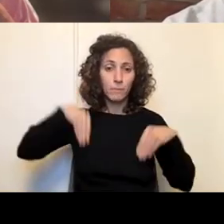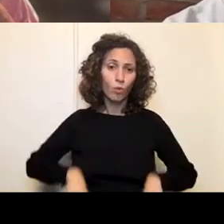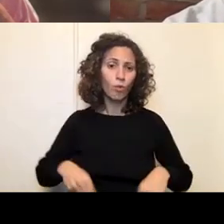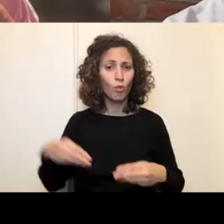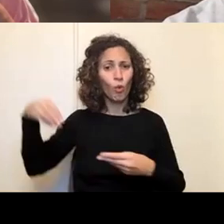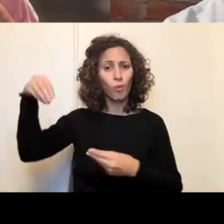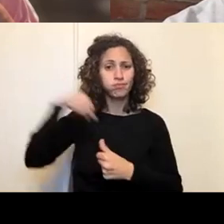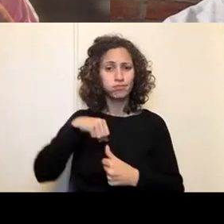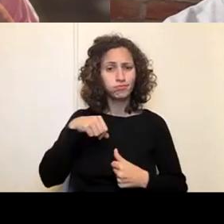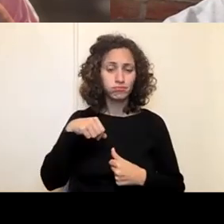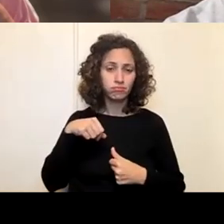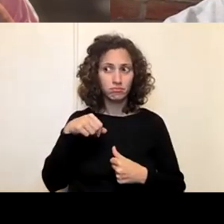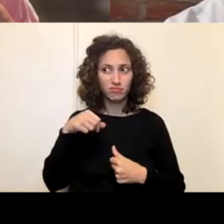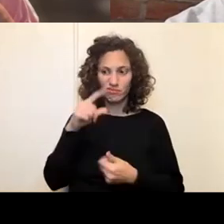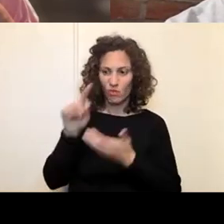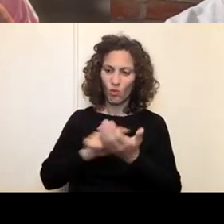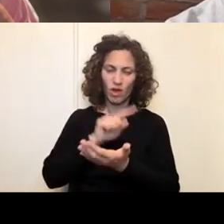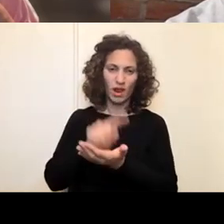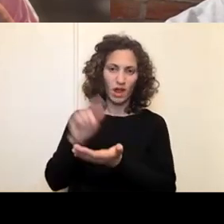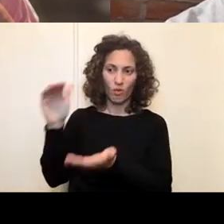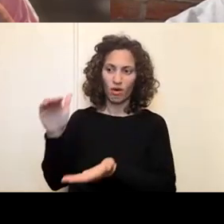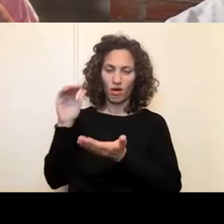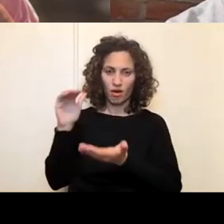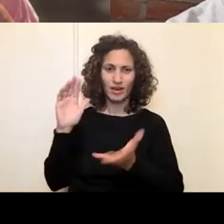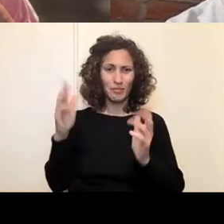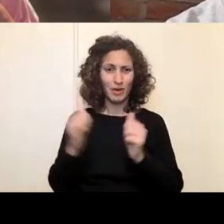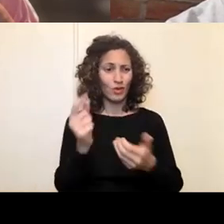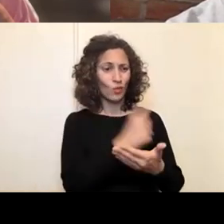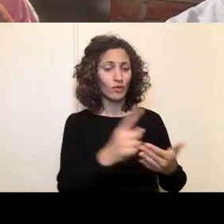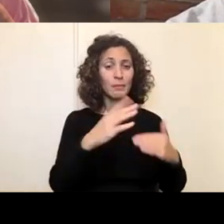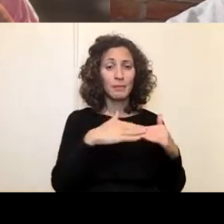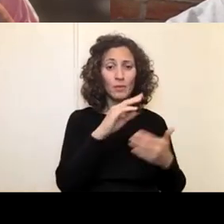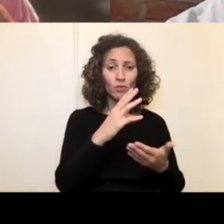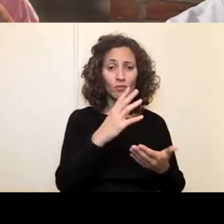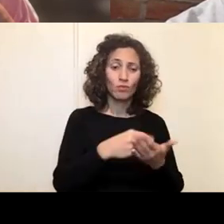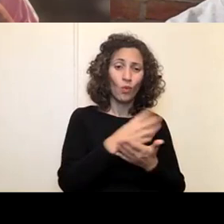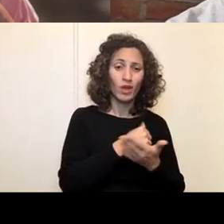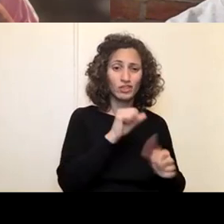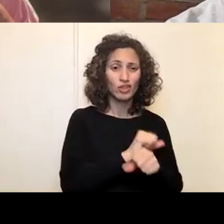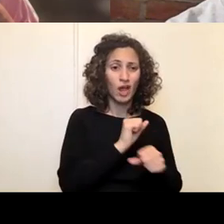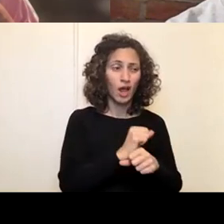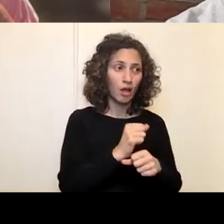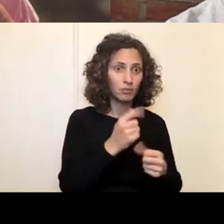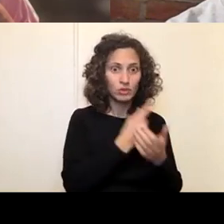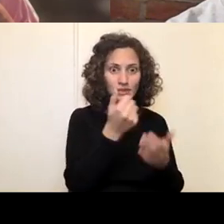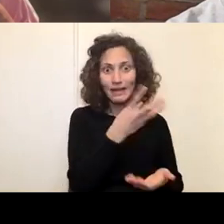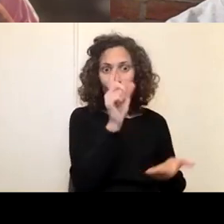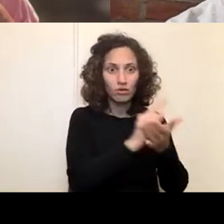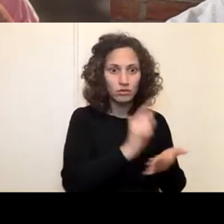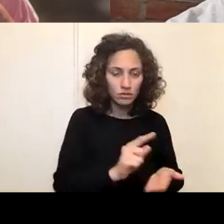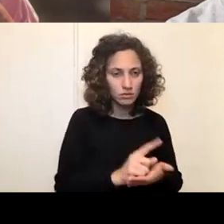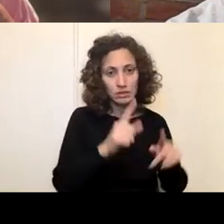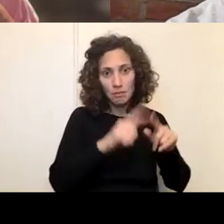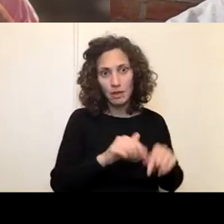in a week at a minimum wage job, or even several weeks, depending on where you live and what the minimum wage